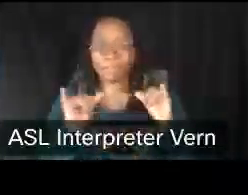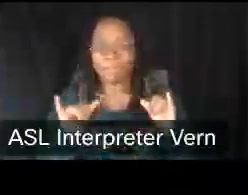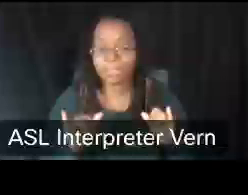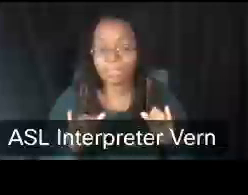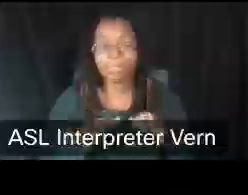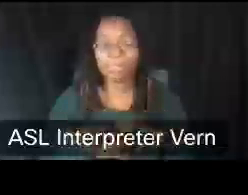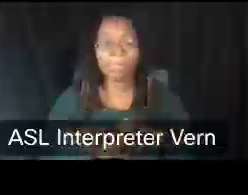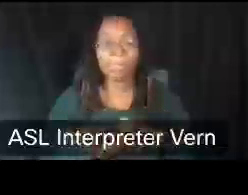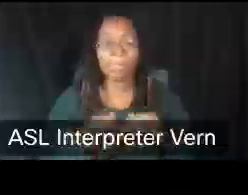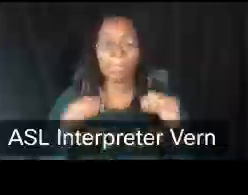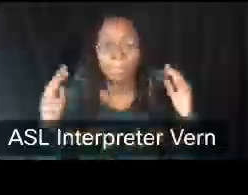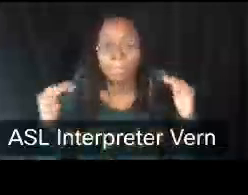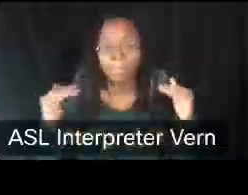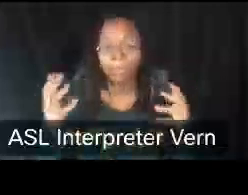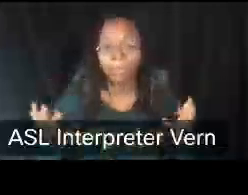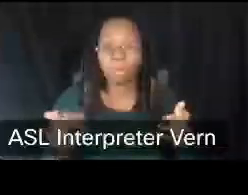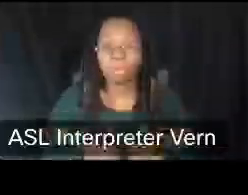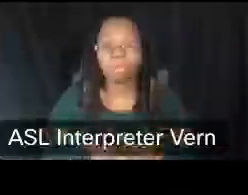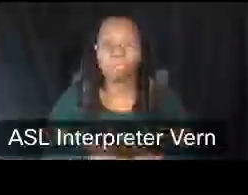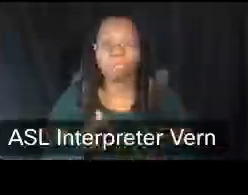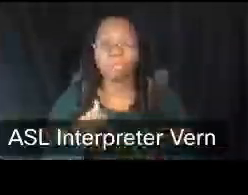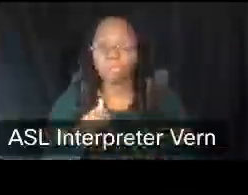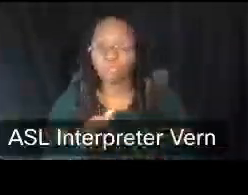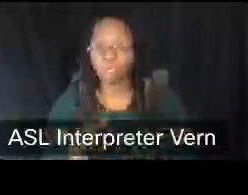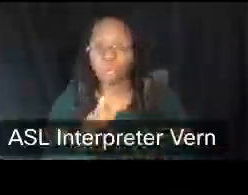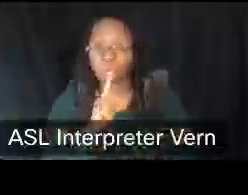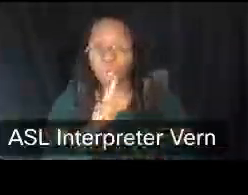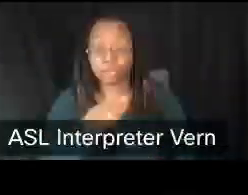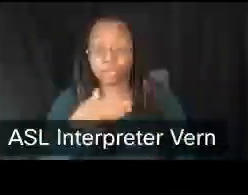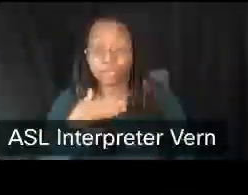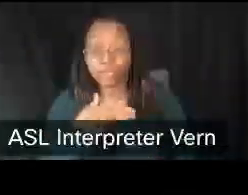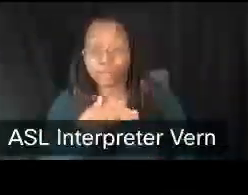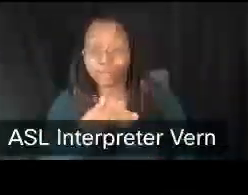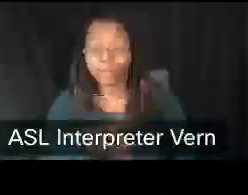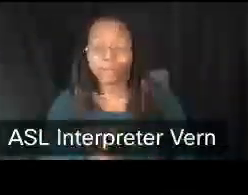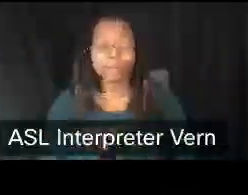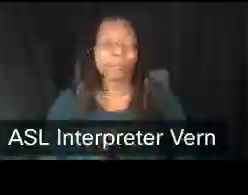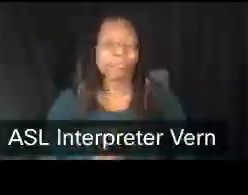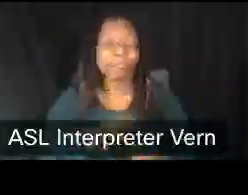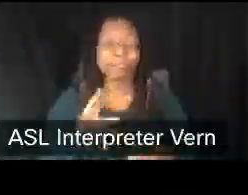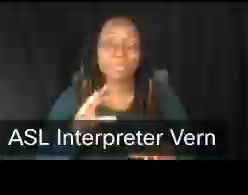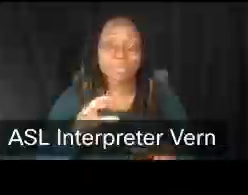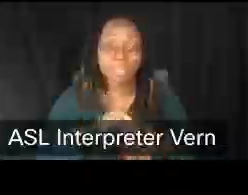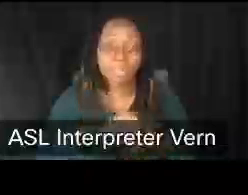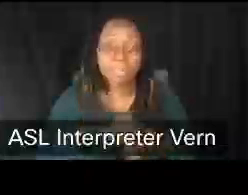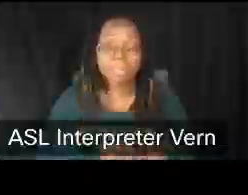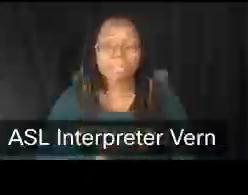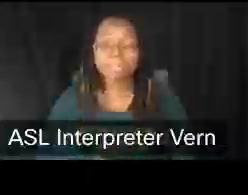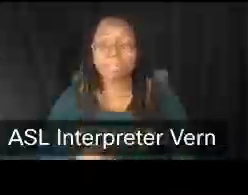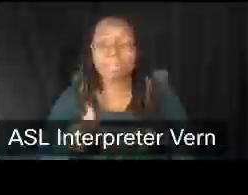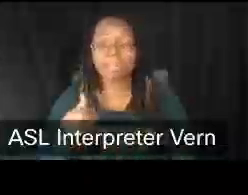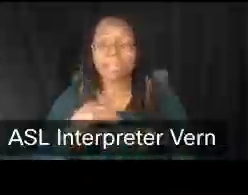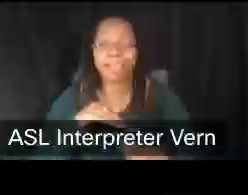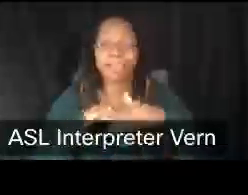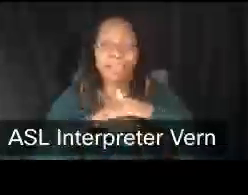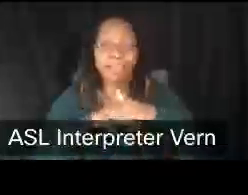and the expectation is to be there, to participate, to have access to the service. As Tori was saying earlier,